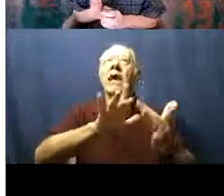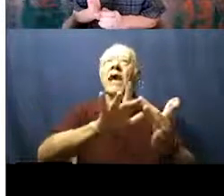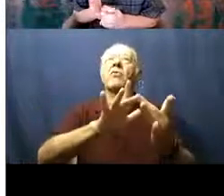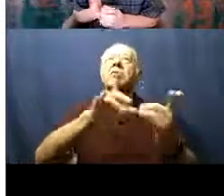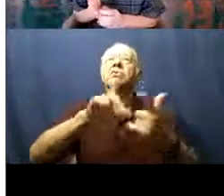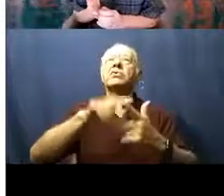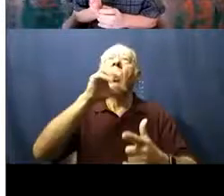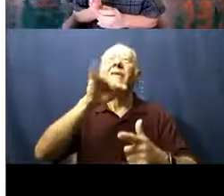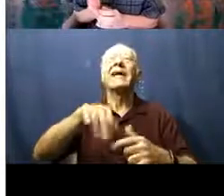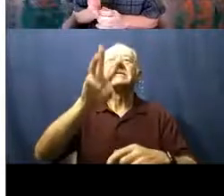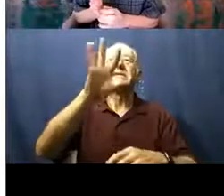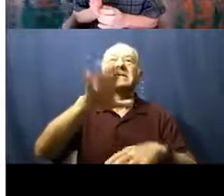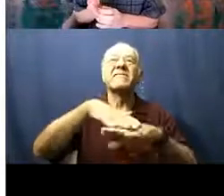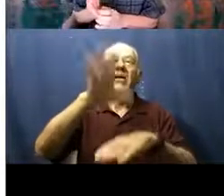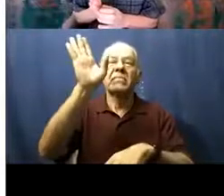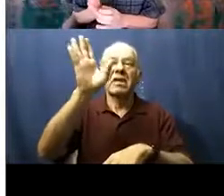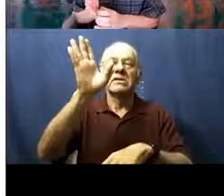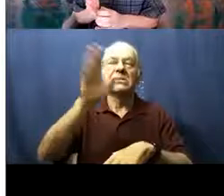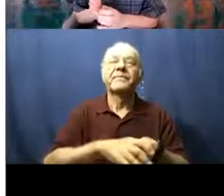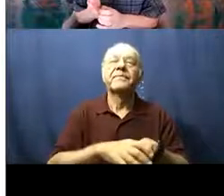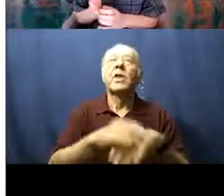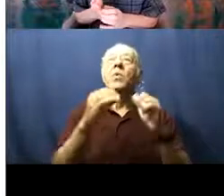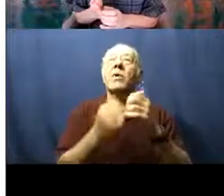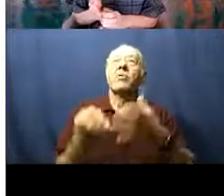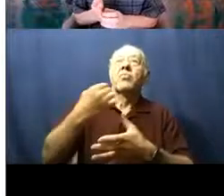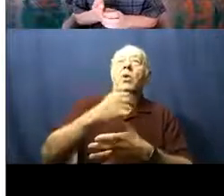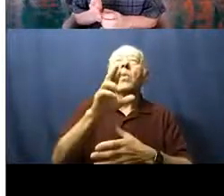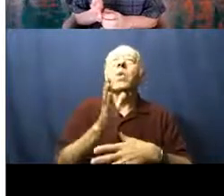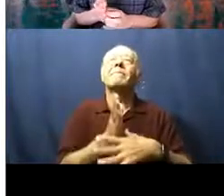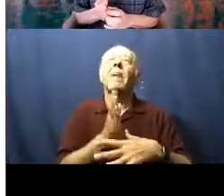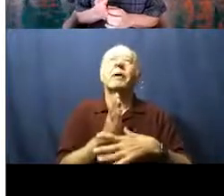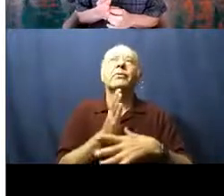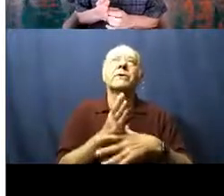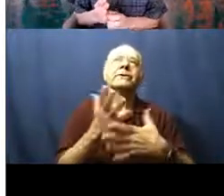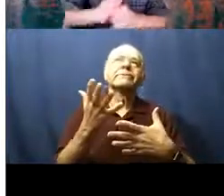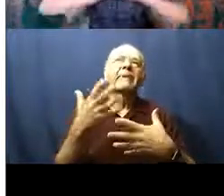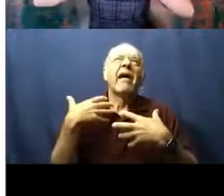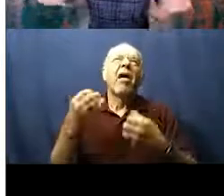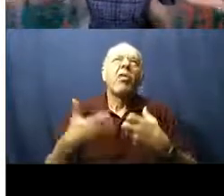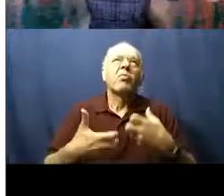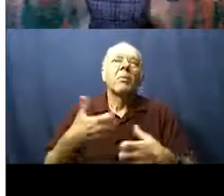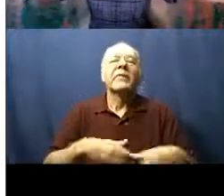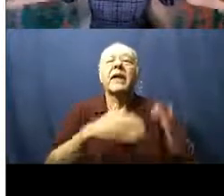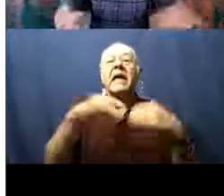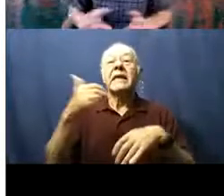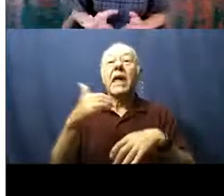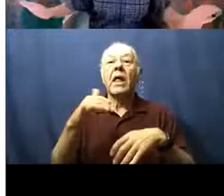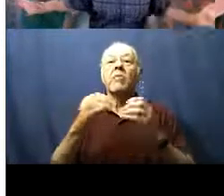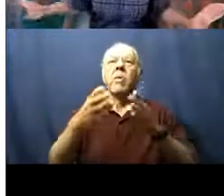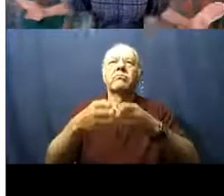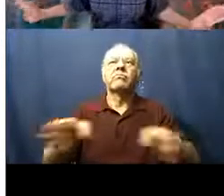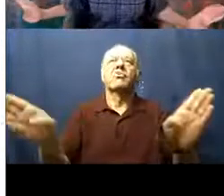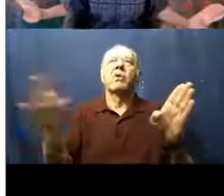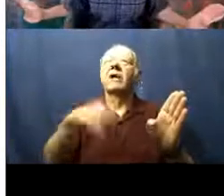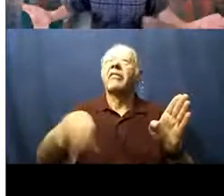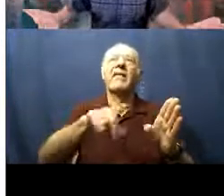was 65 plus with priority or moderate conditions. And then the yellow was our much broader group. They didn't